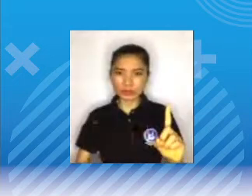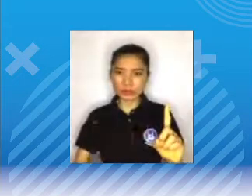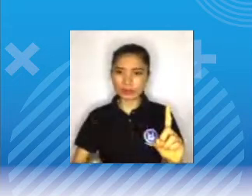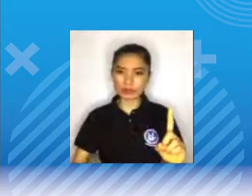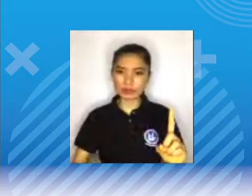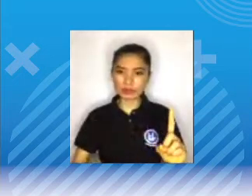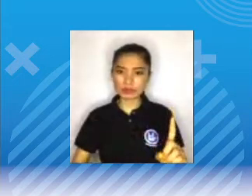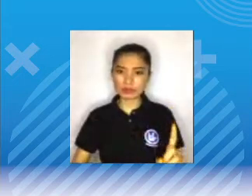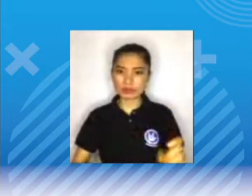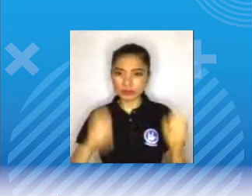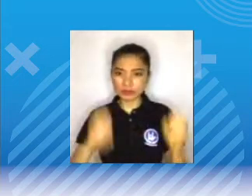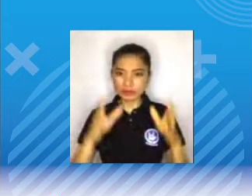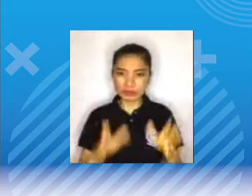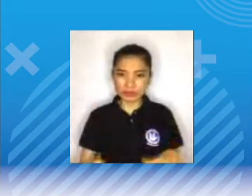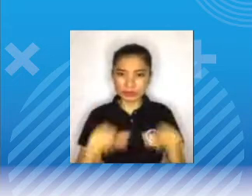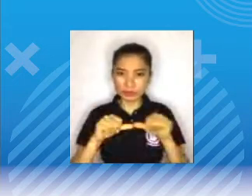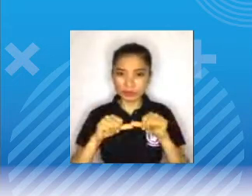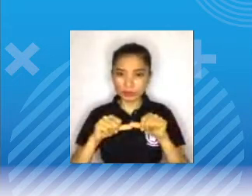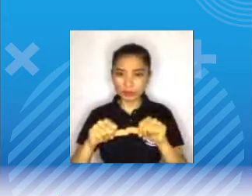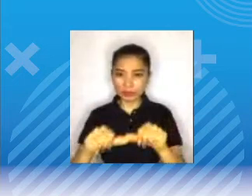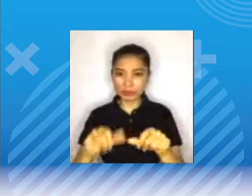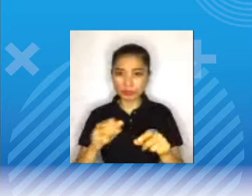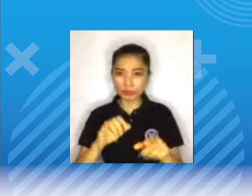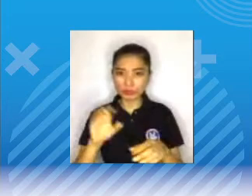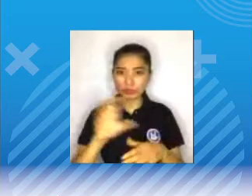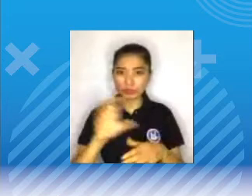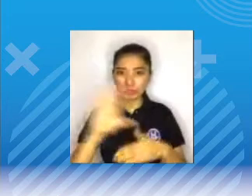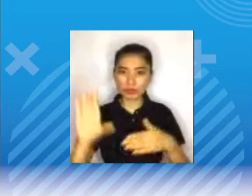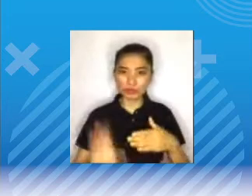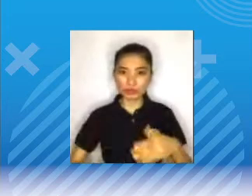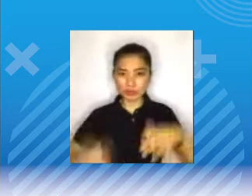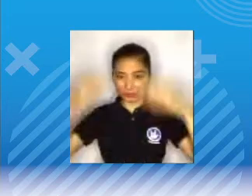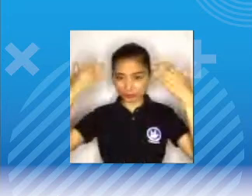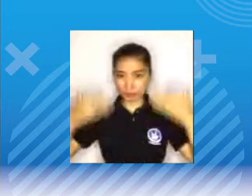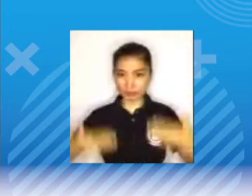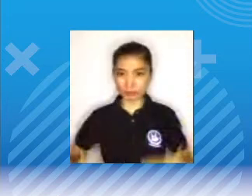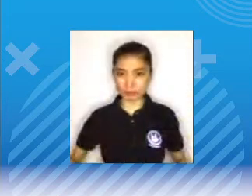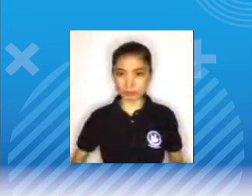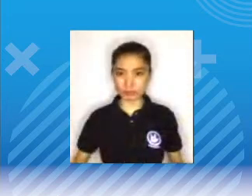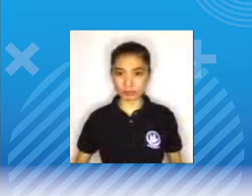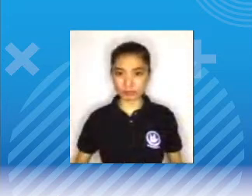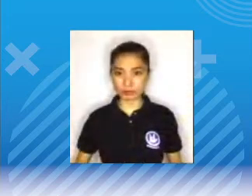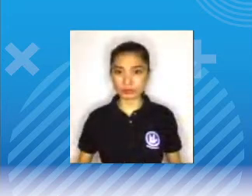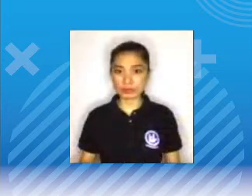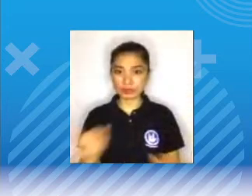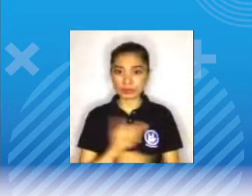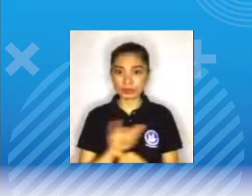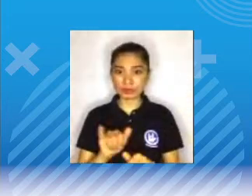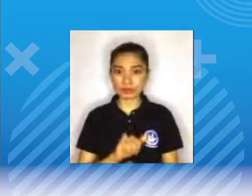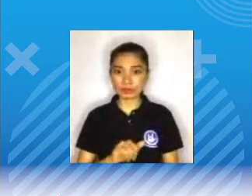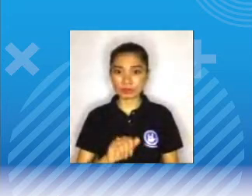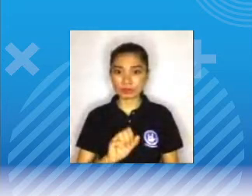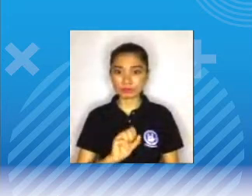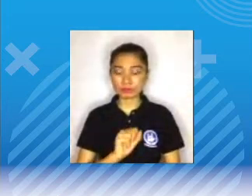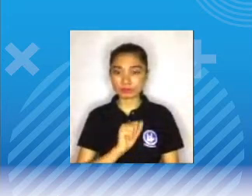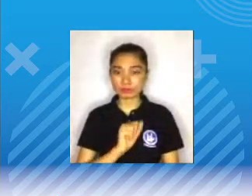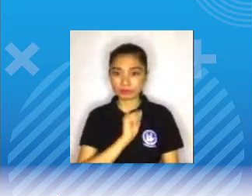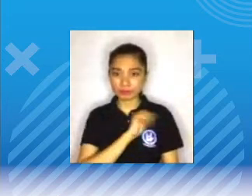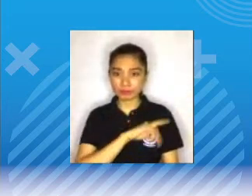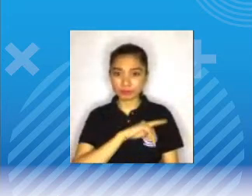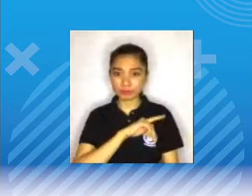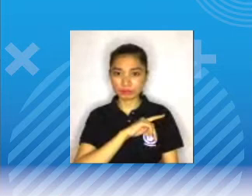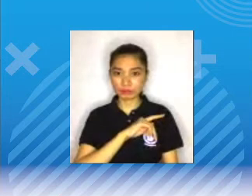kanilang professionalism at the same time yung kanilang personal wellness while implementing the distance